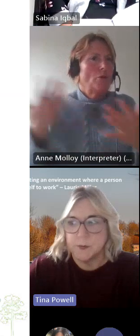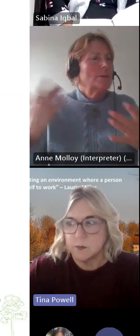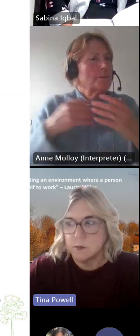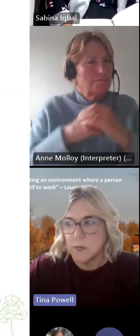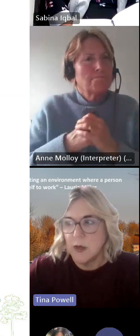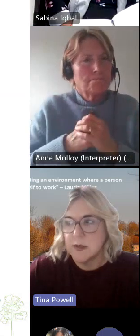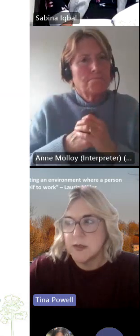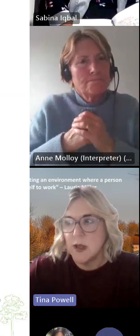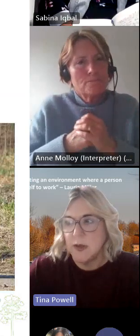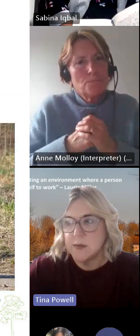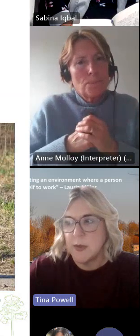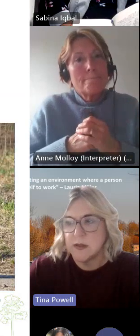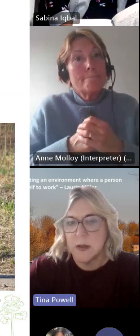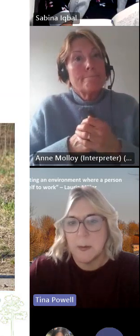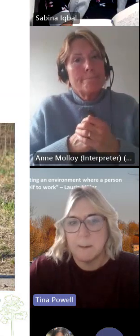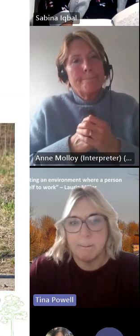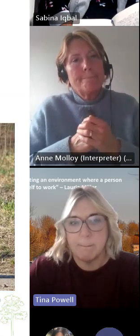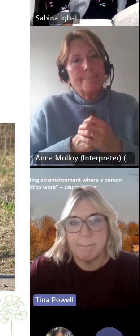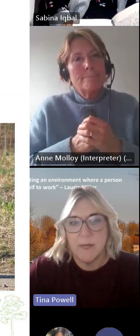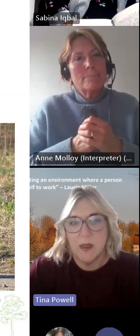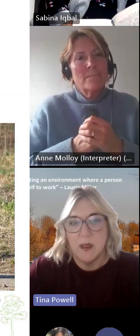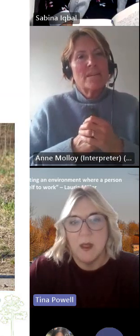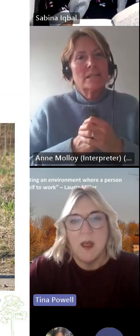there. Next slide, please, Matt.